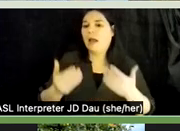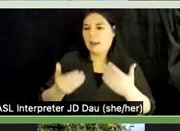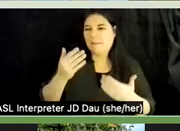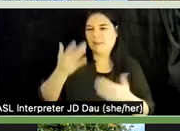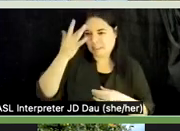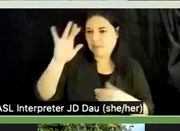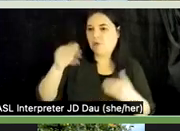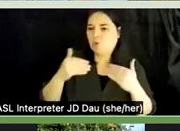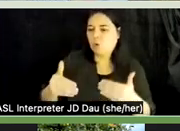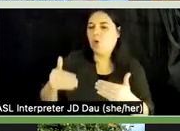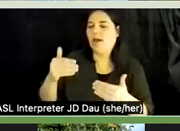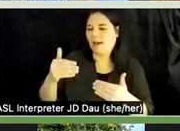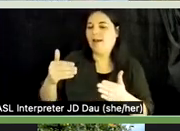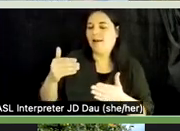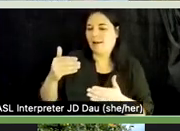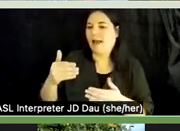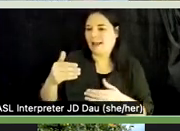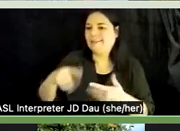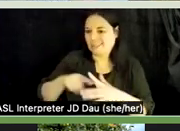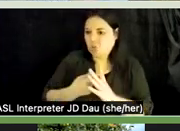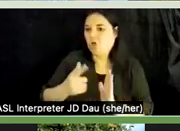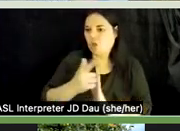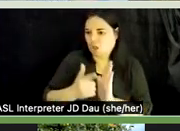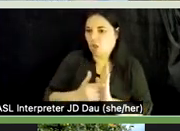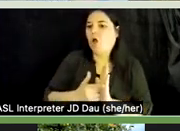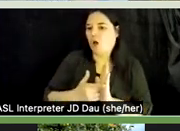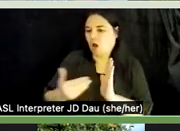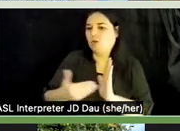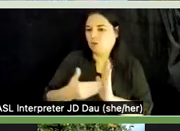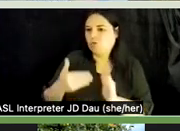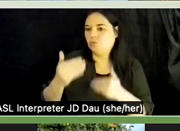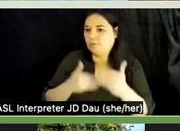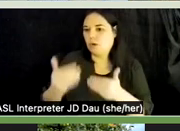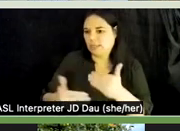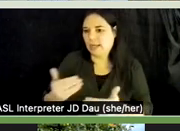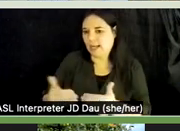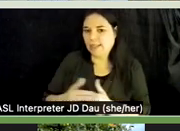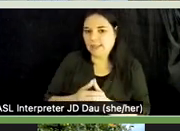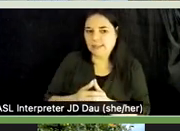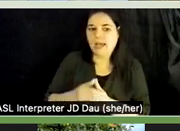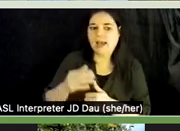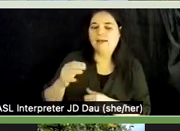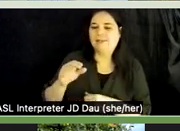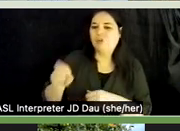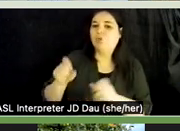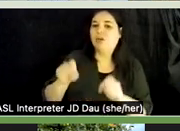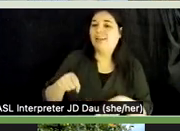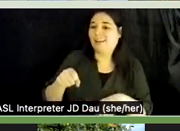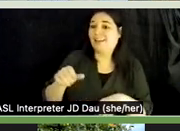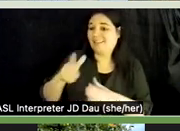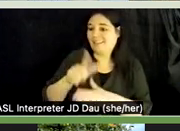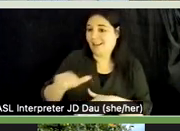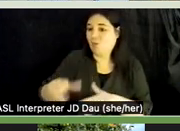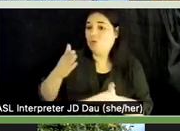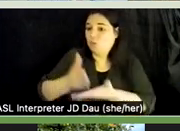a lawsuit and seek, a preliminary injunction to stop the landlord from